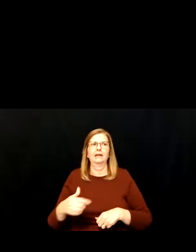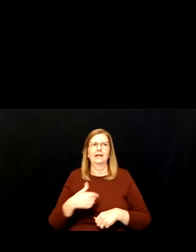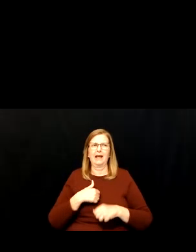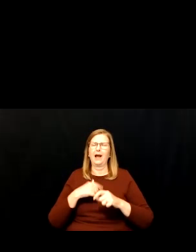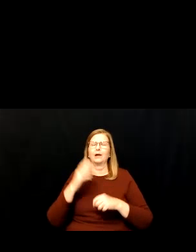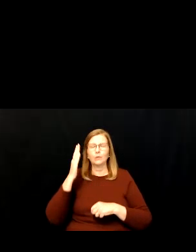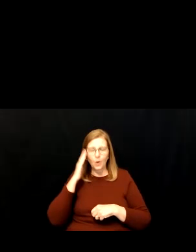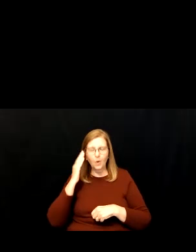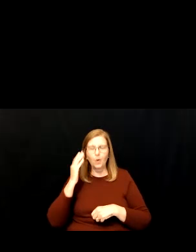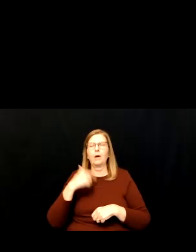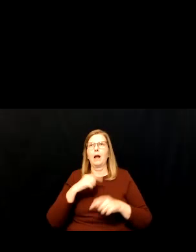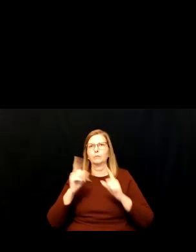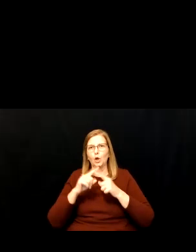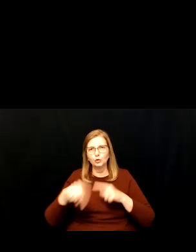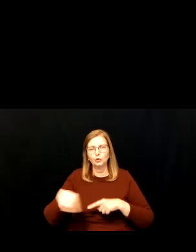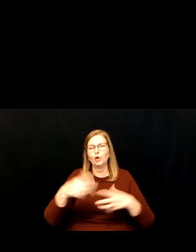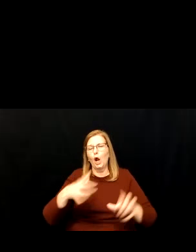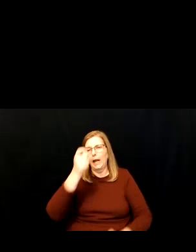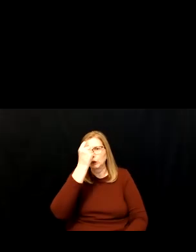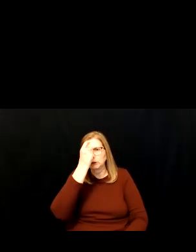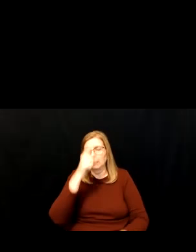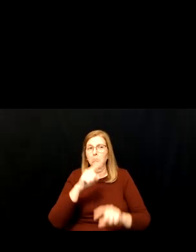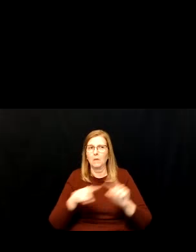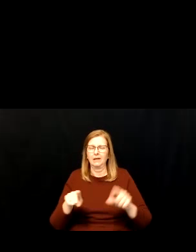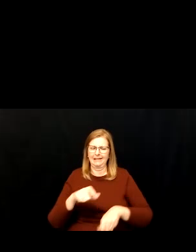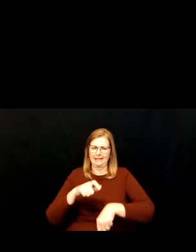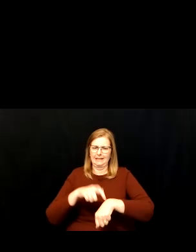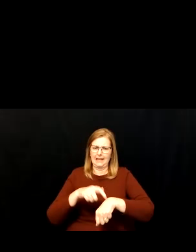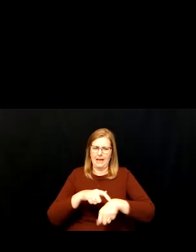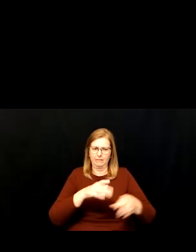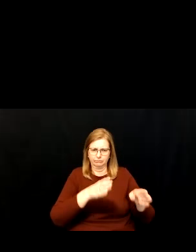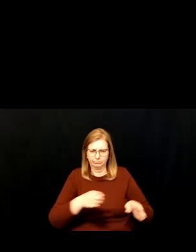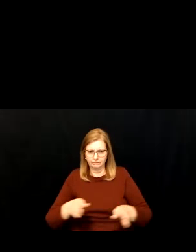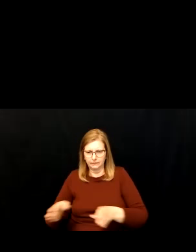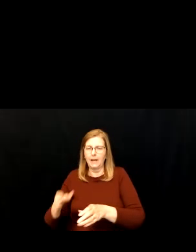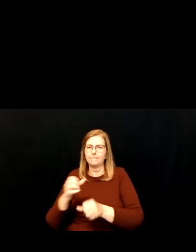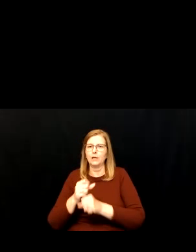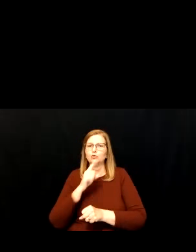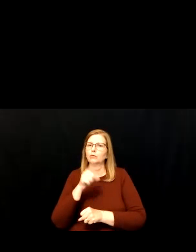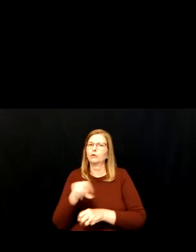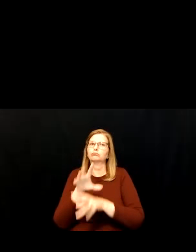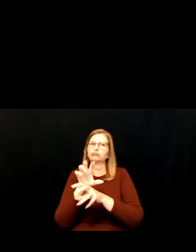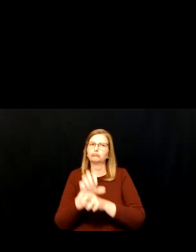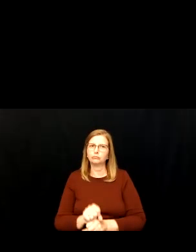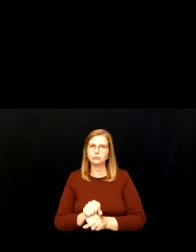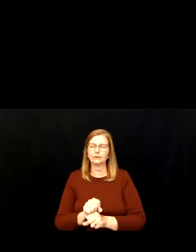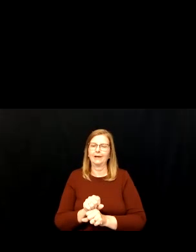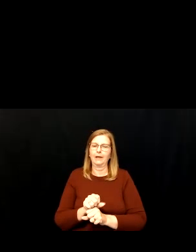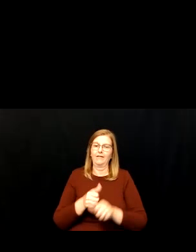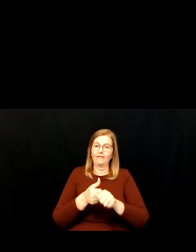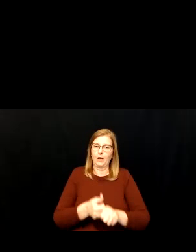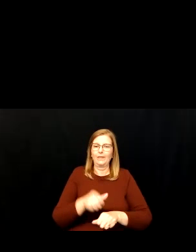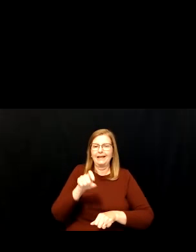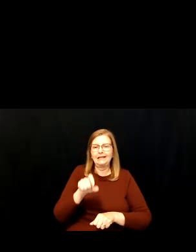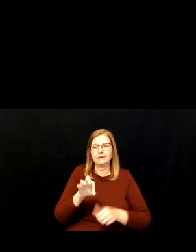we need to look at transition planning timelines and making sure they're adjusted based on specific needs of the student